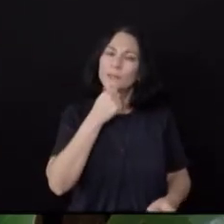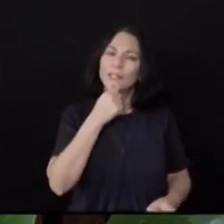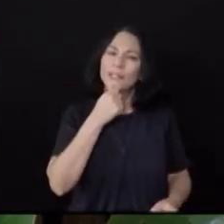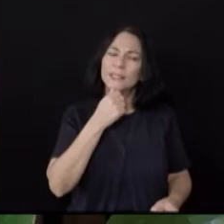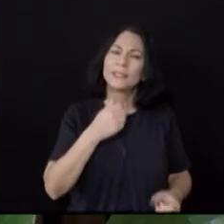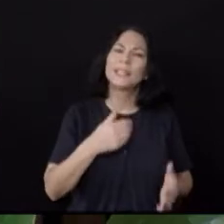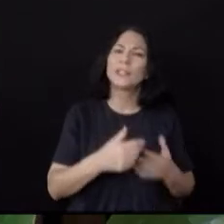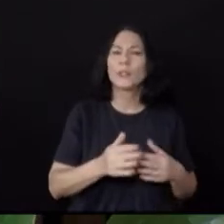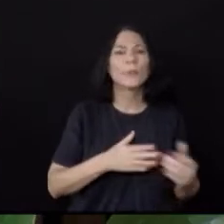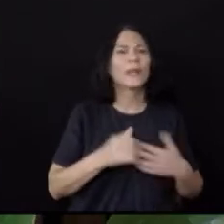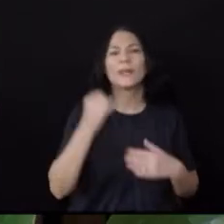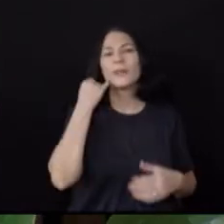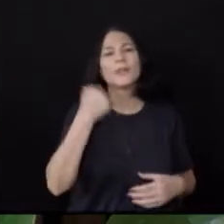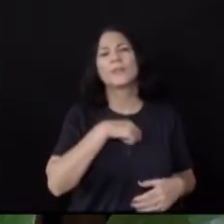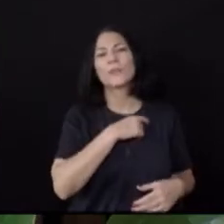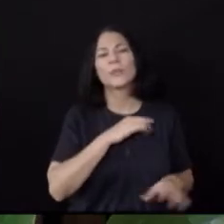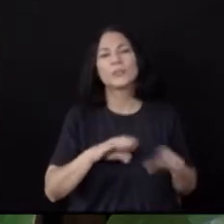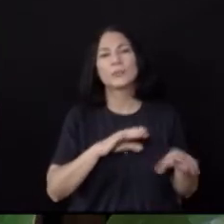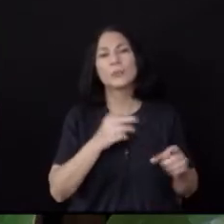right thing.